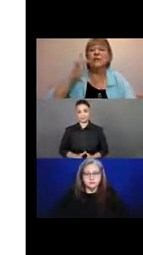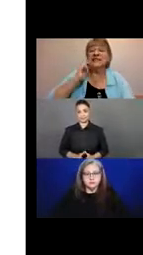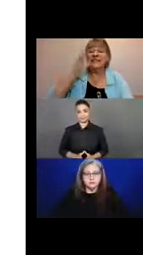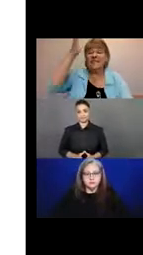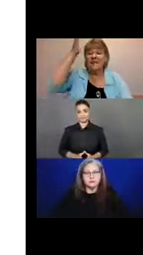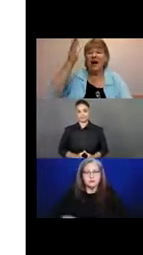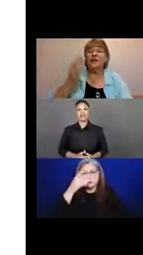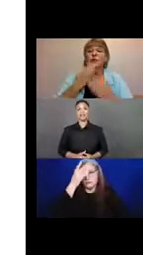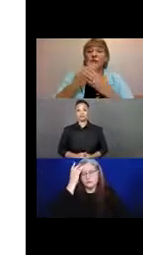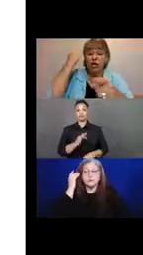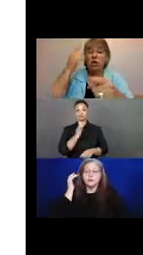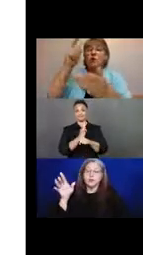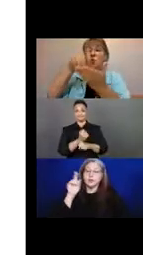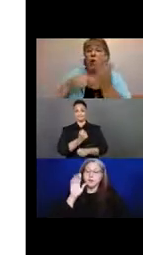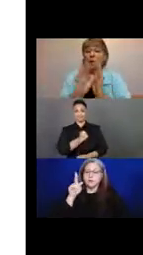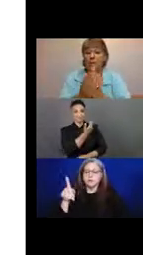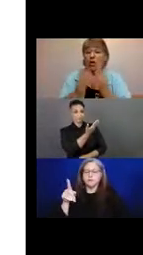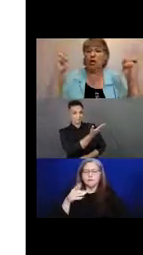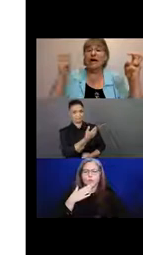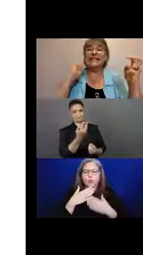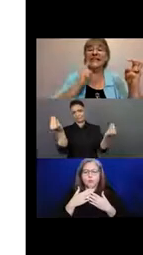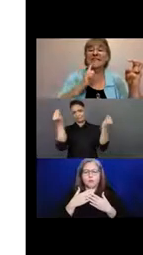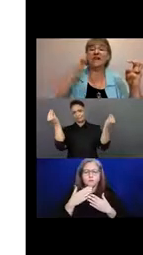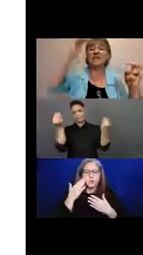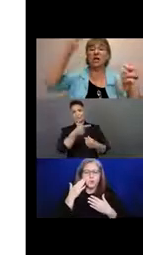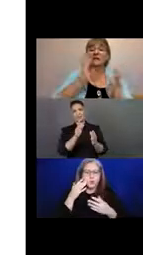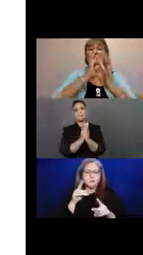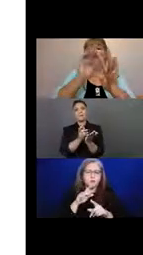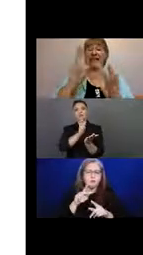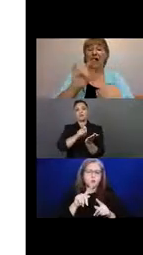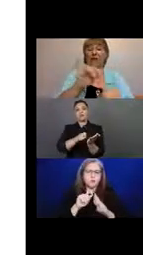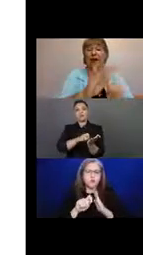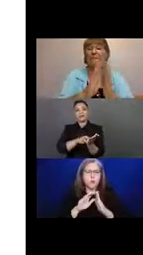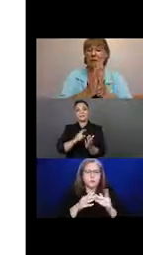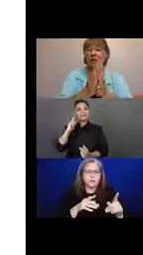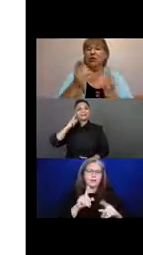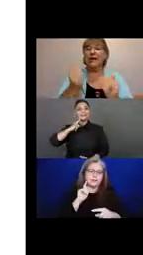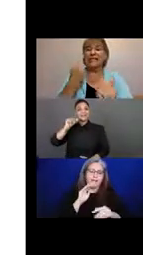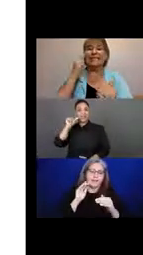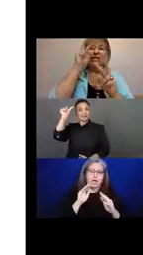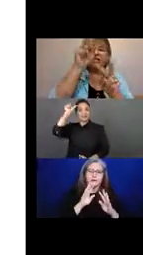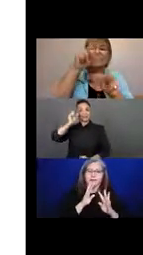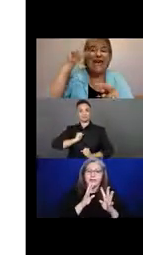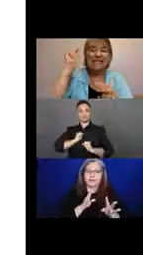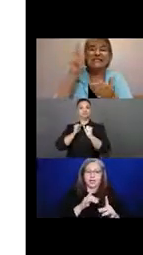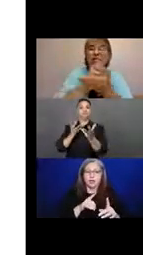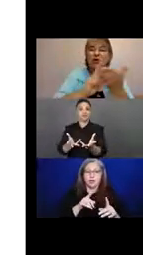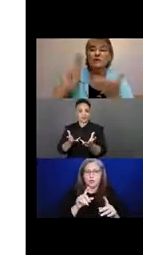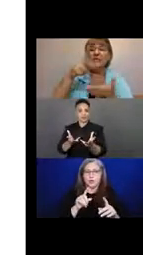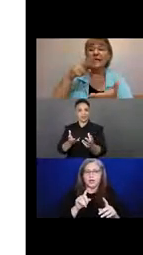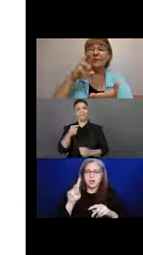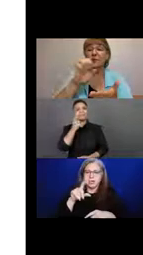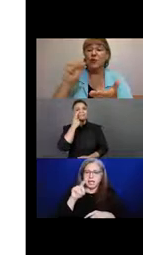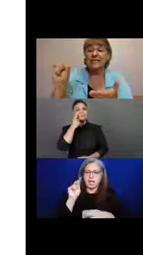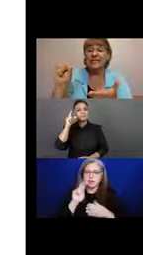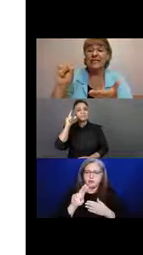So my deaf father, well known, wrote a book, Deaf Adult Speaks Out. That book you can look at Gallaudet